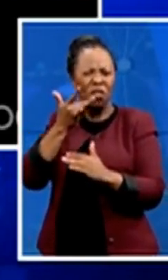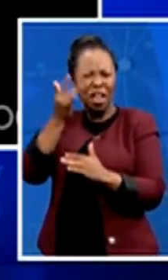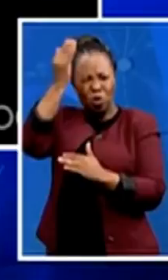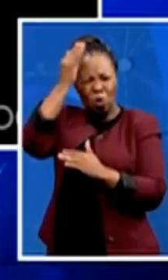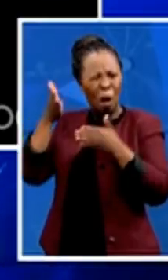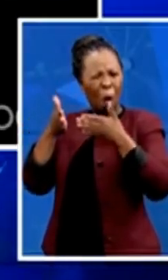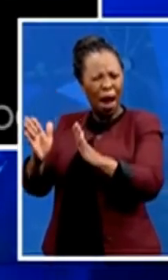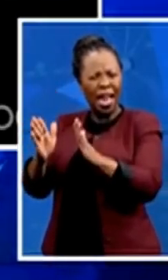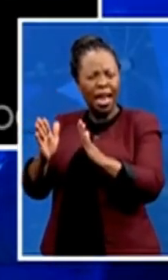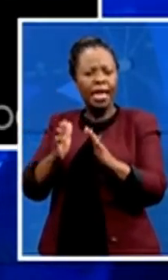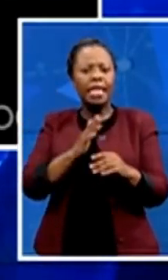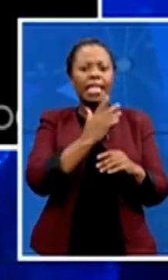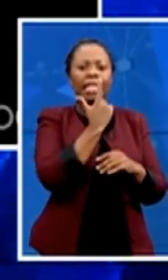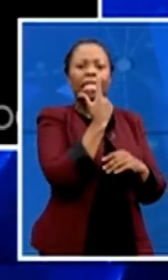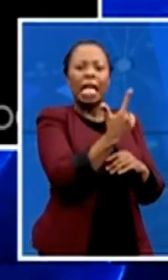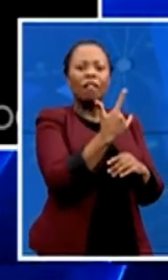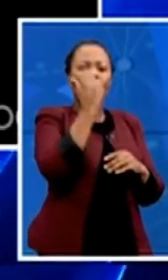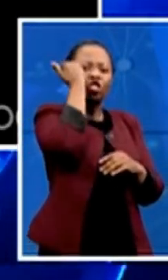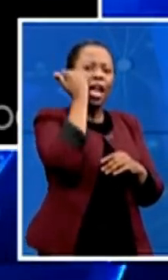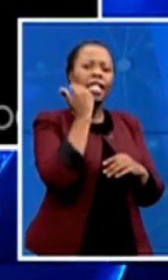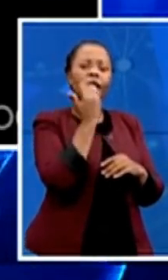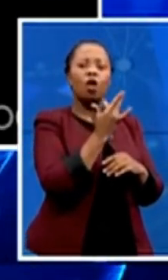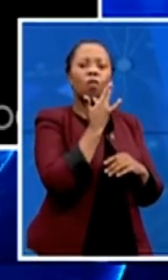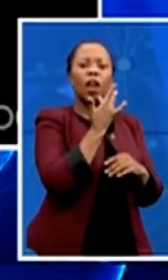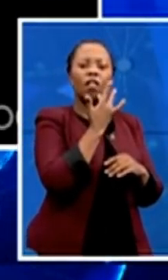way. That's where we are as a country.